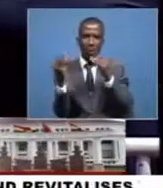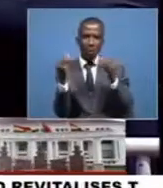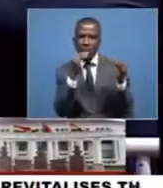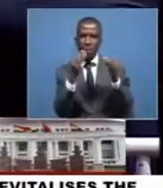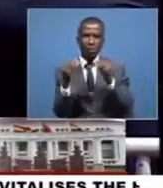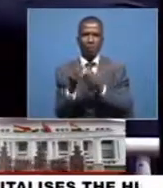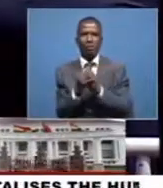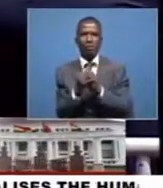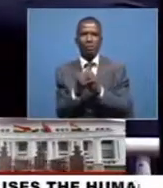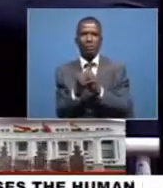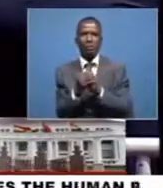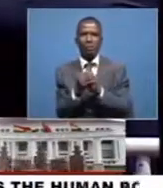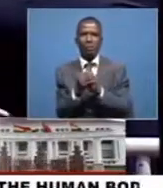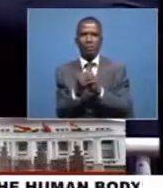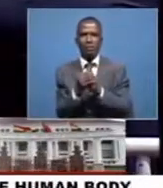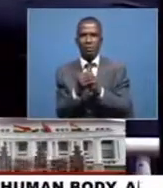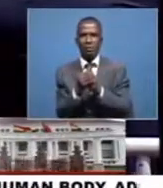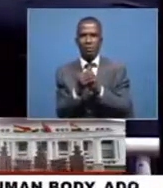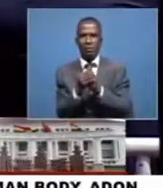the respondents.